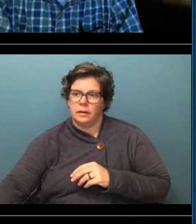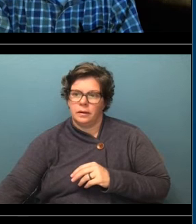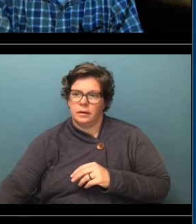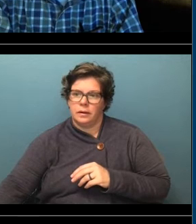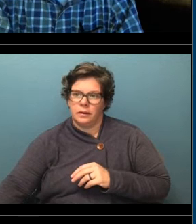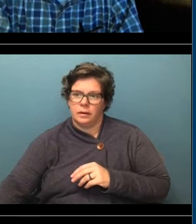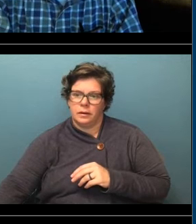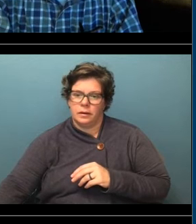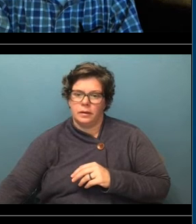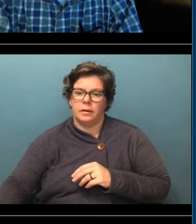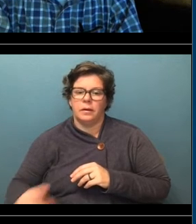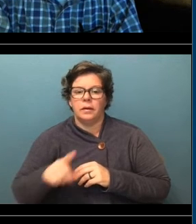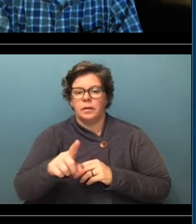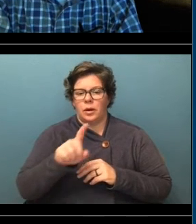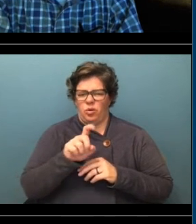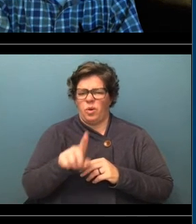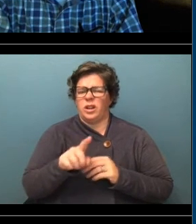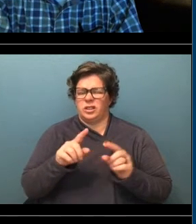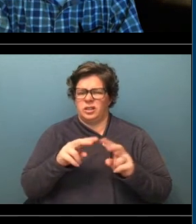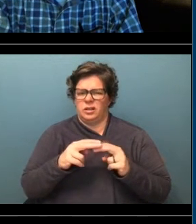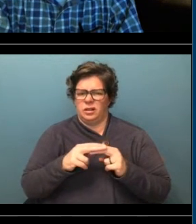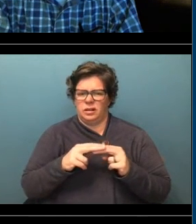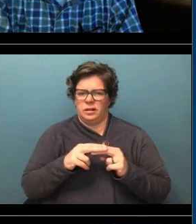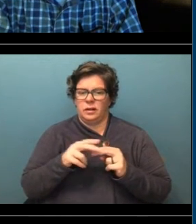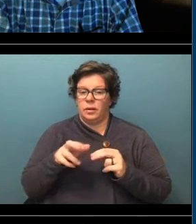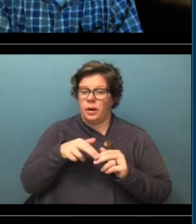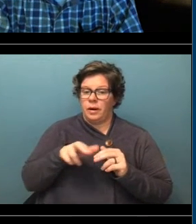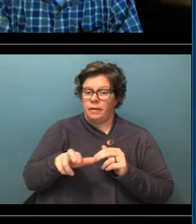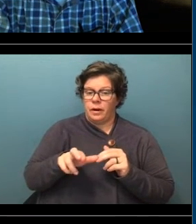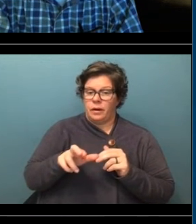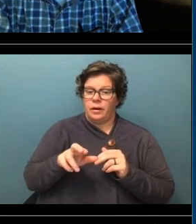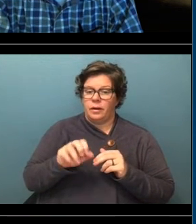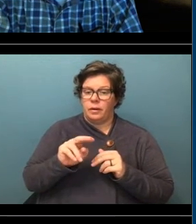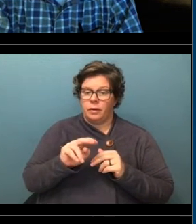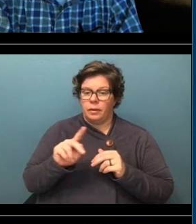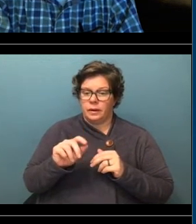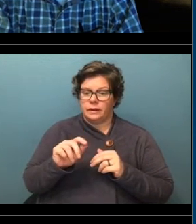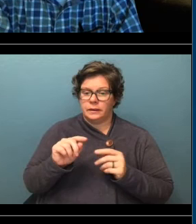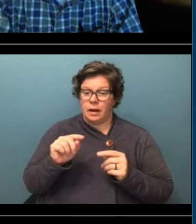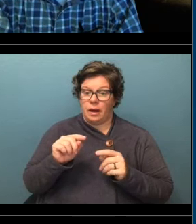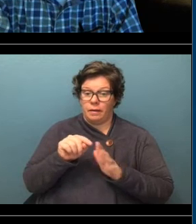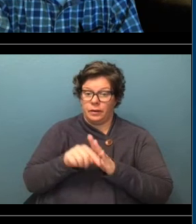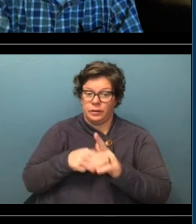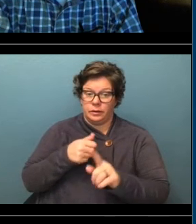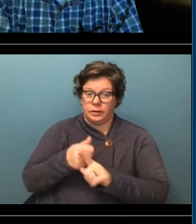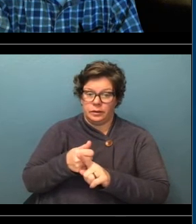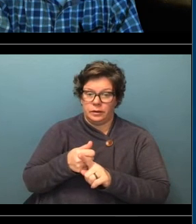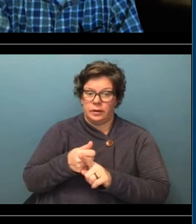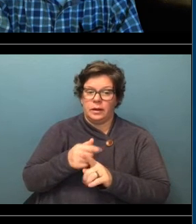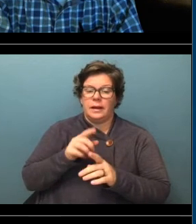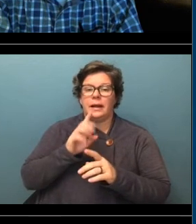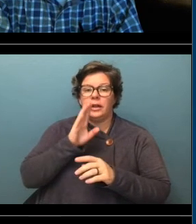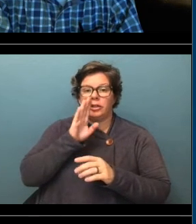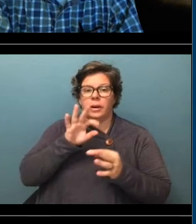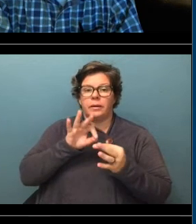One of the questions was, where will folks be referred if their crisis risk of suicide is directly related to an unwanted